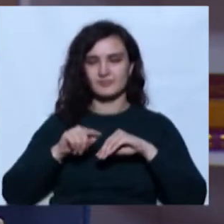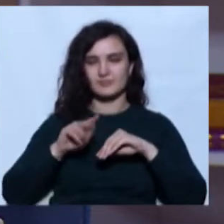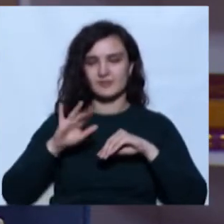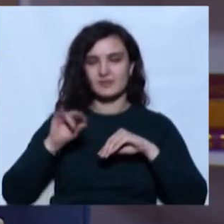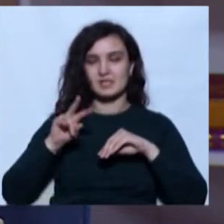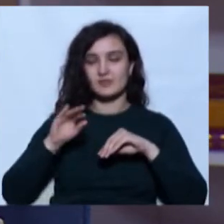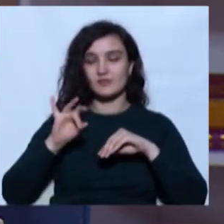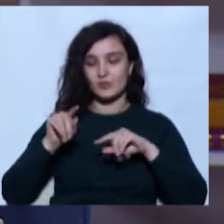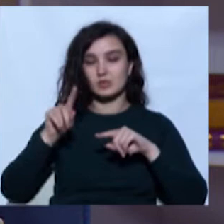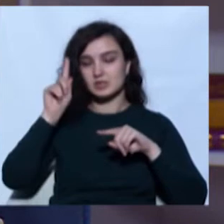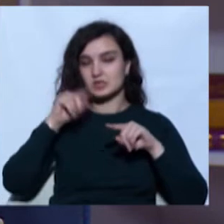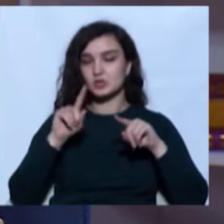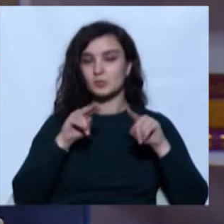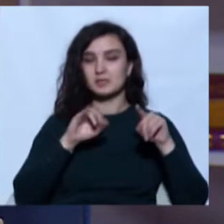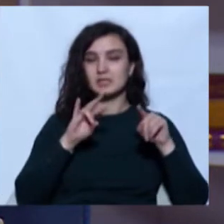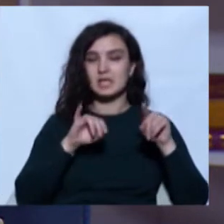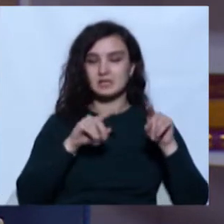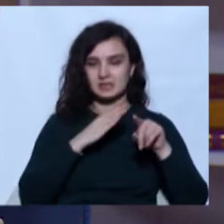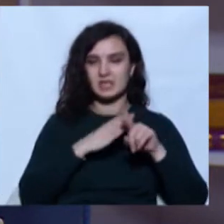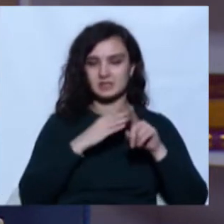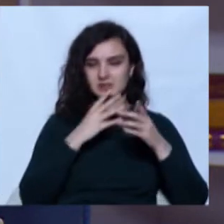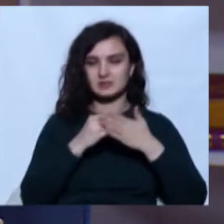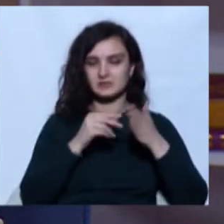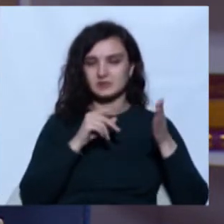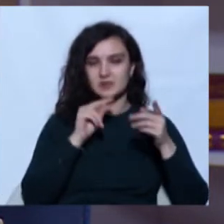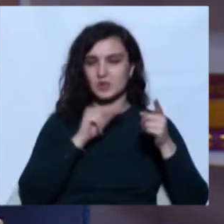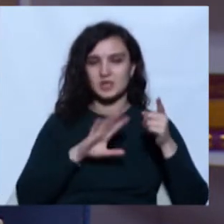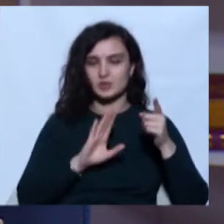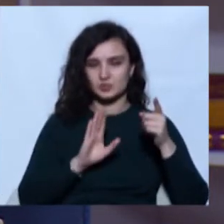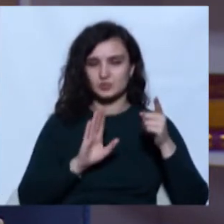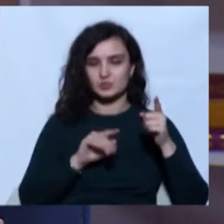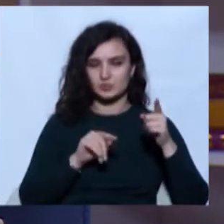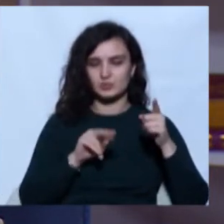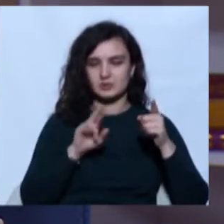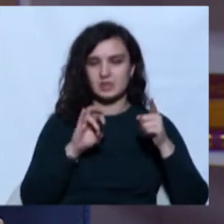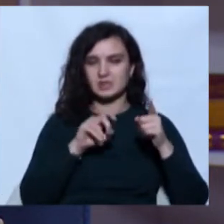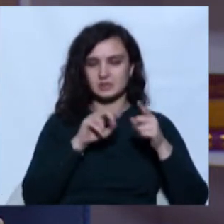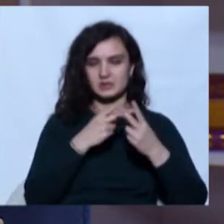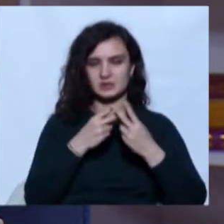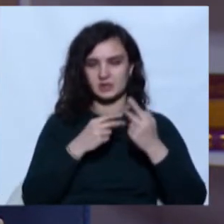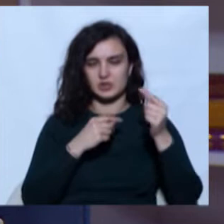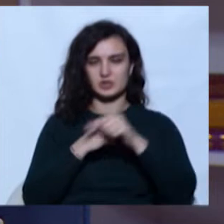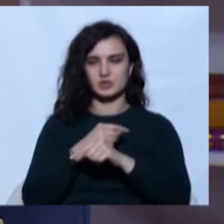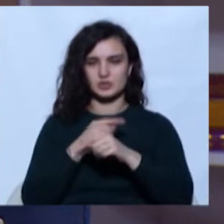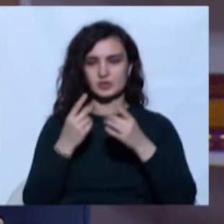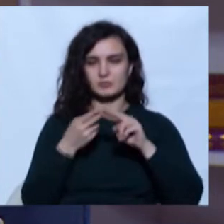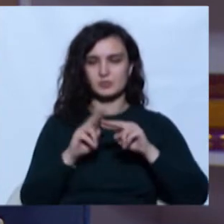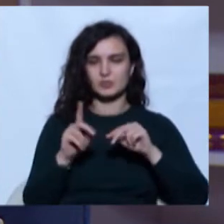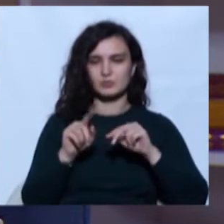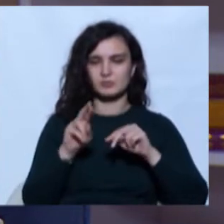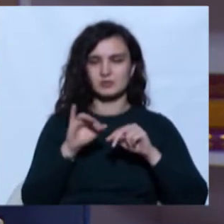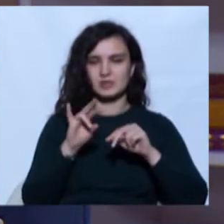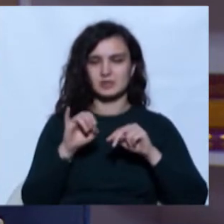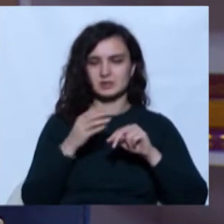Villefort knows that Dantes is innocent, Villefort throws Dantes in prison just because